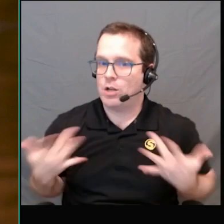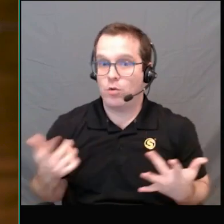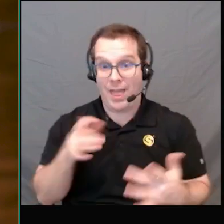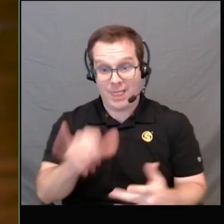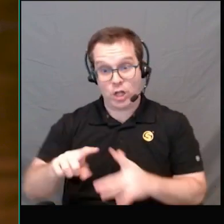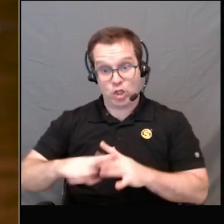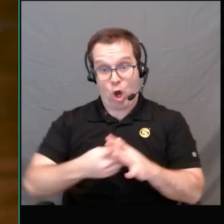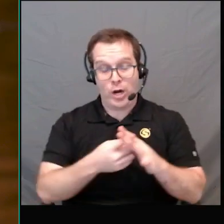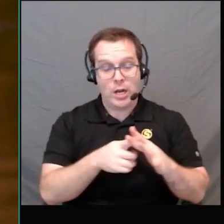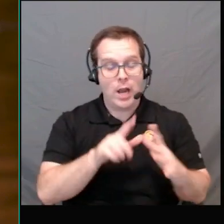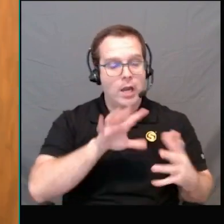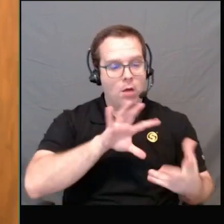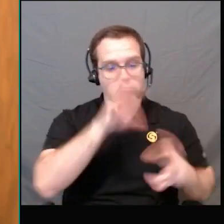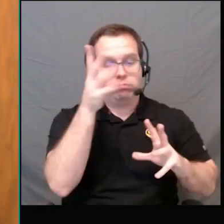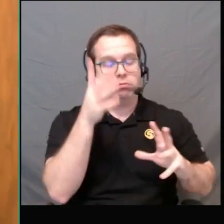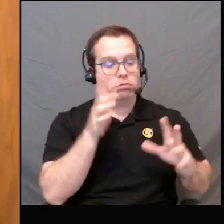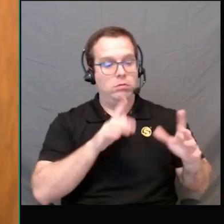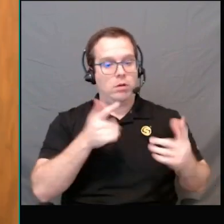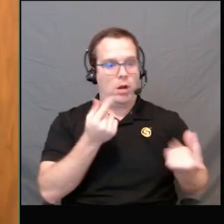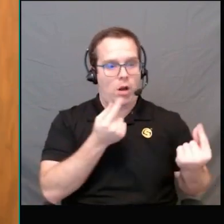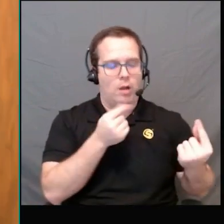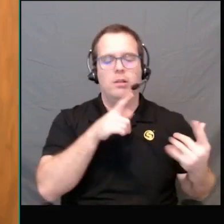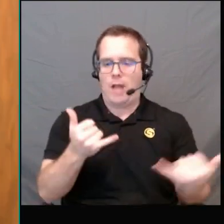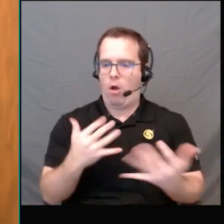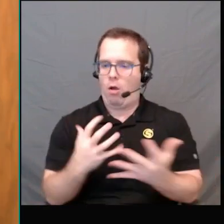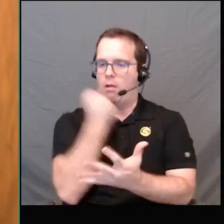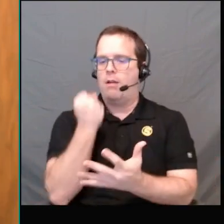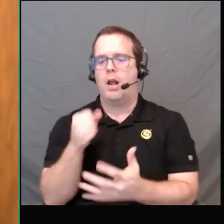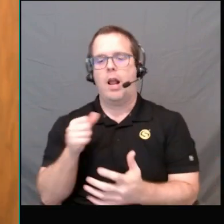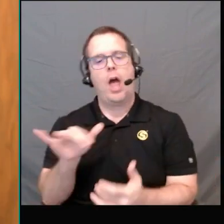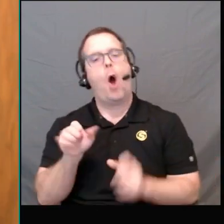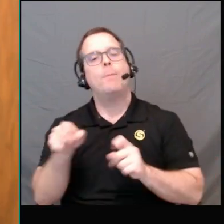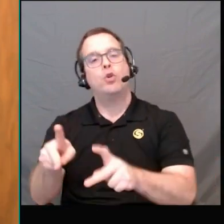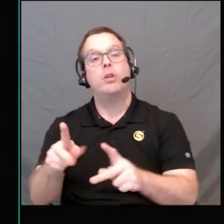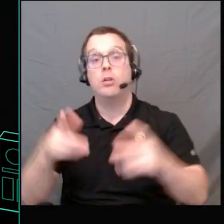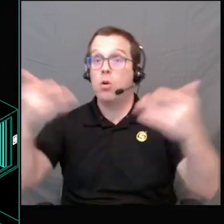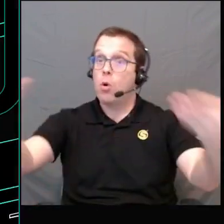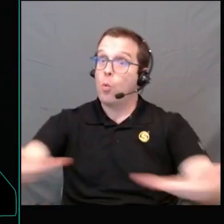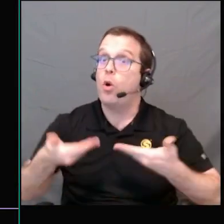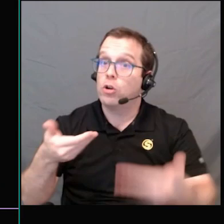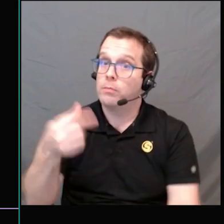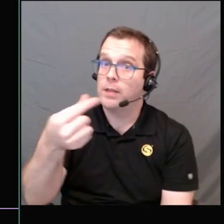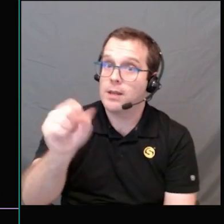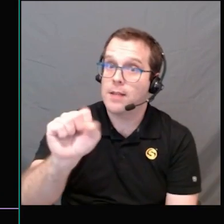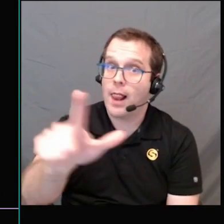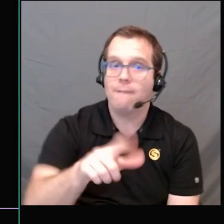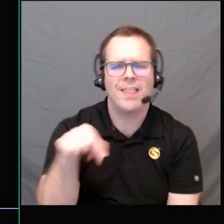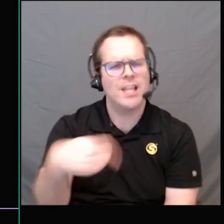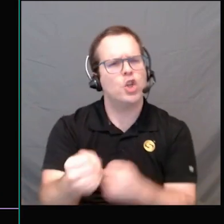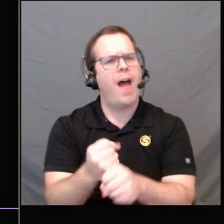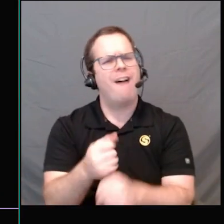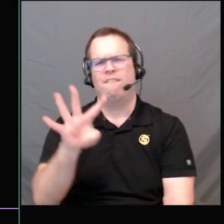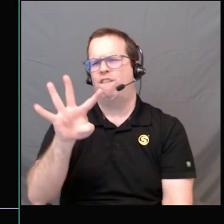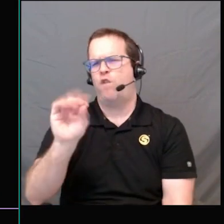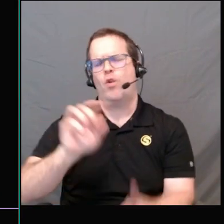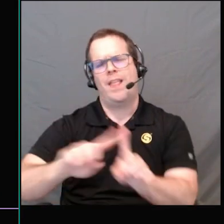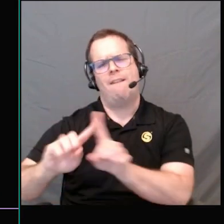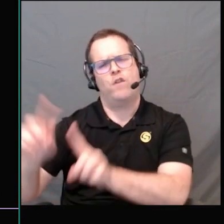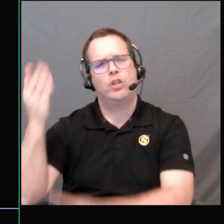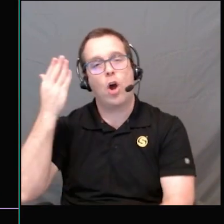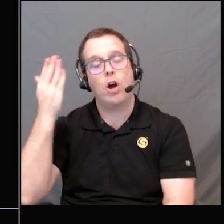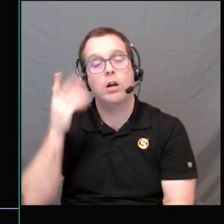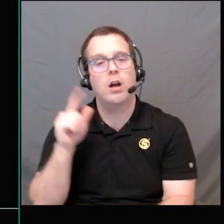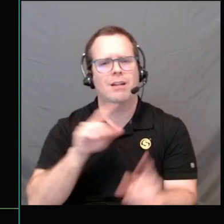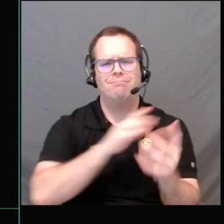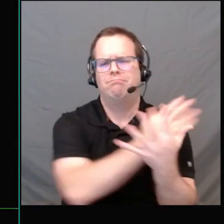crisis has turned into an opportunity. So with that, welcome to GameStacklive. This year we have over 40 talks covering a full range